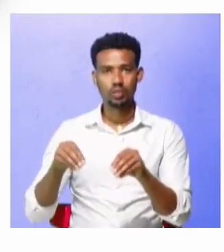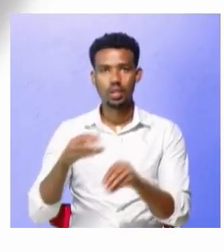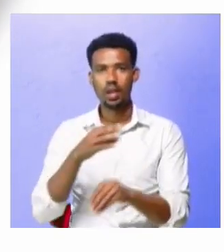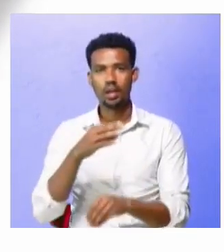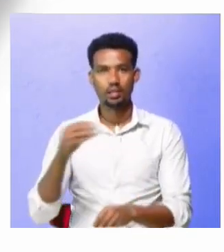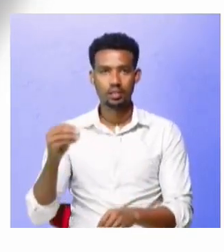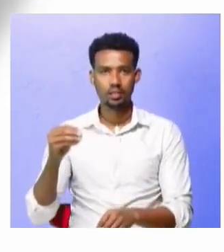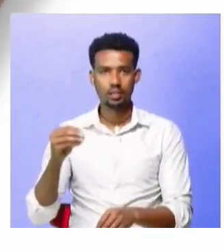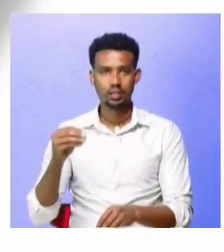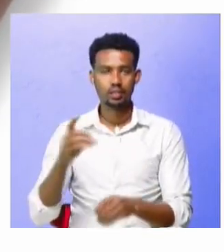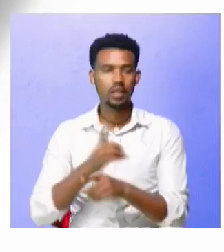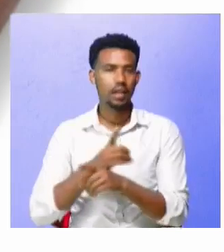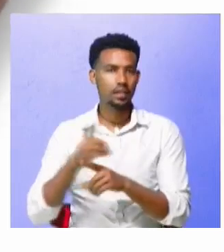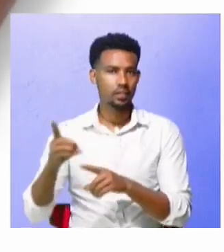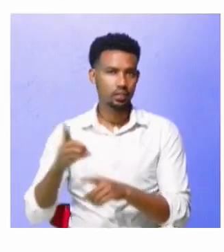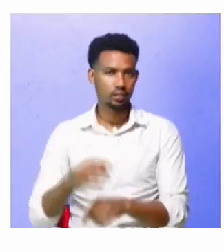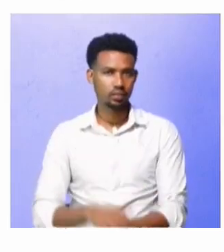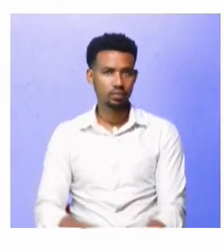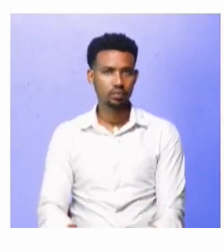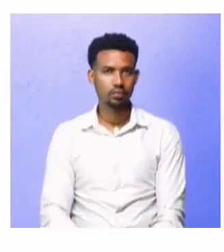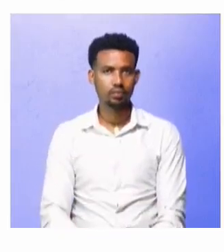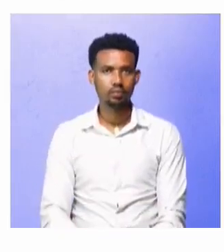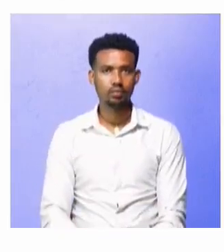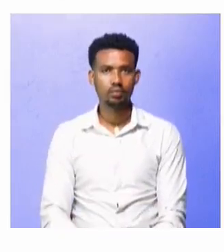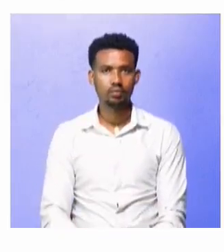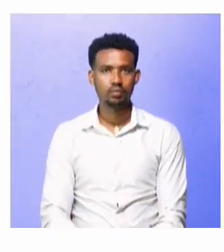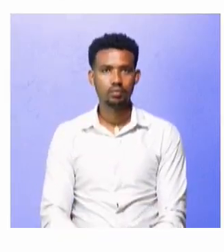and direction.